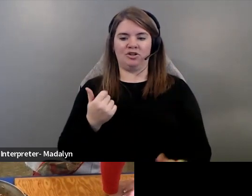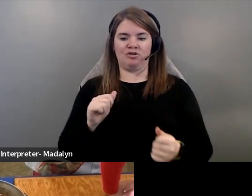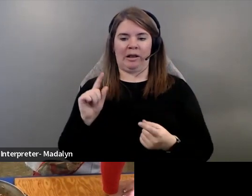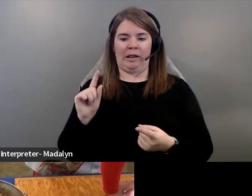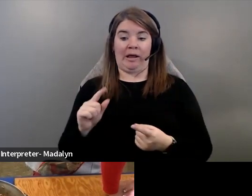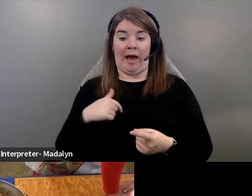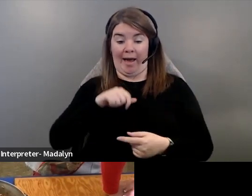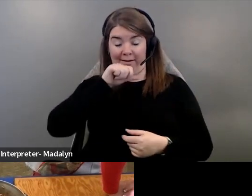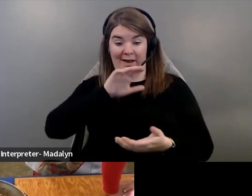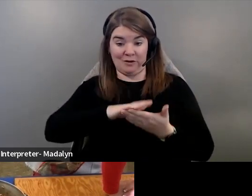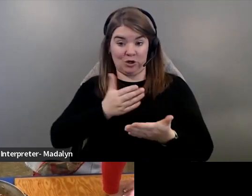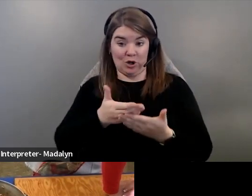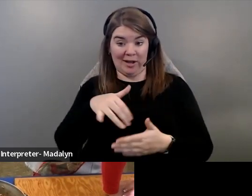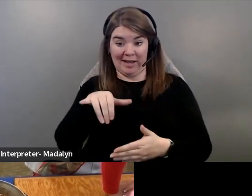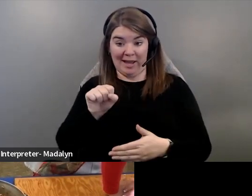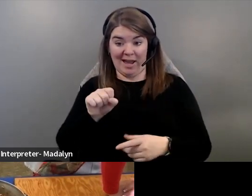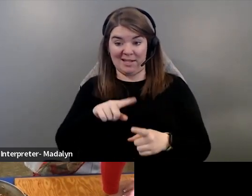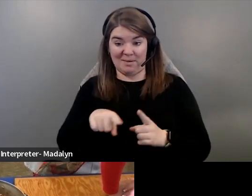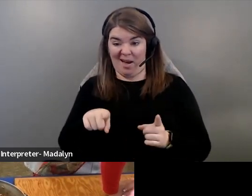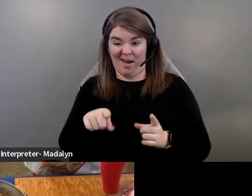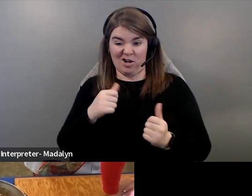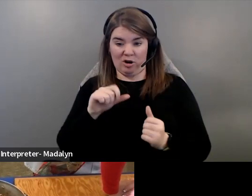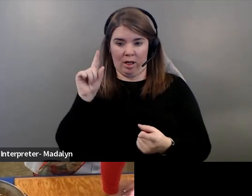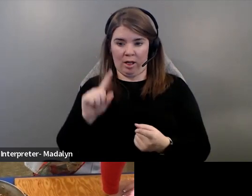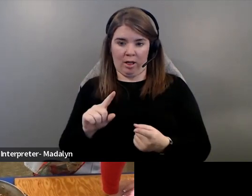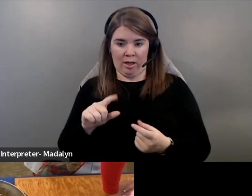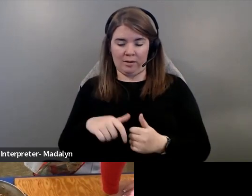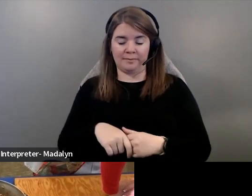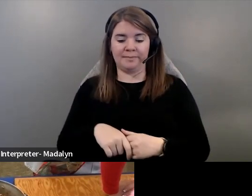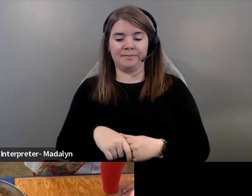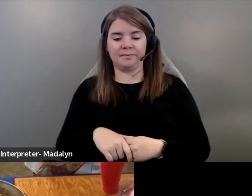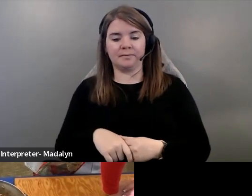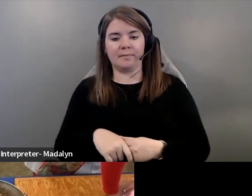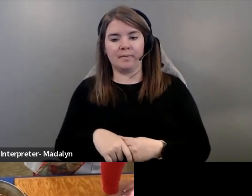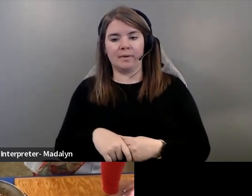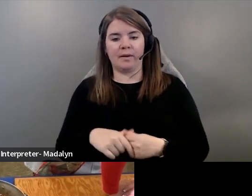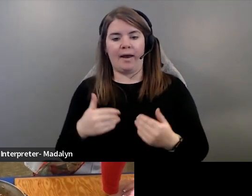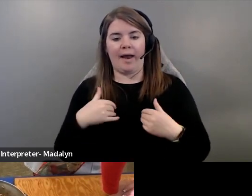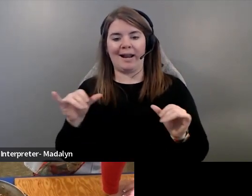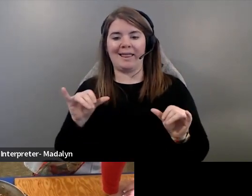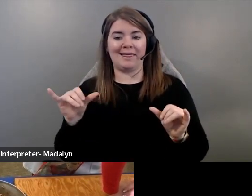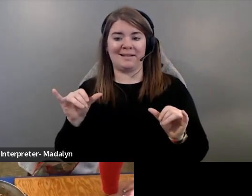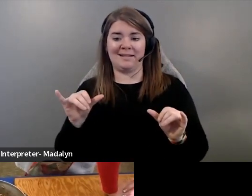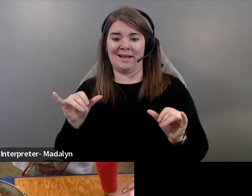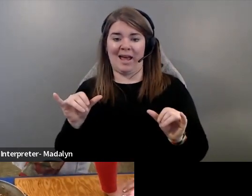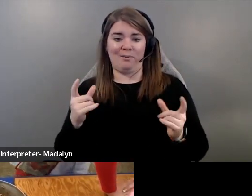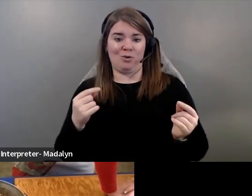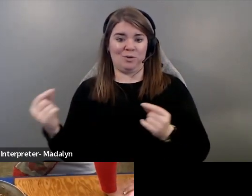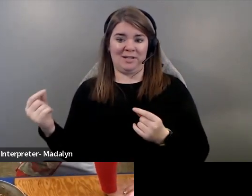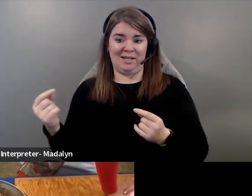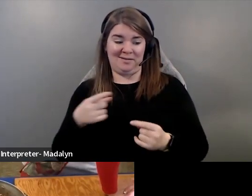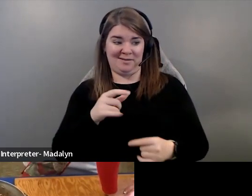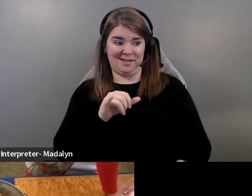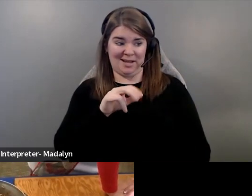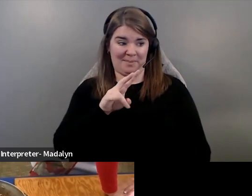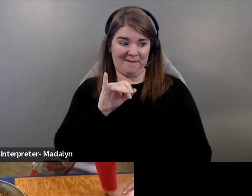cook. So I also developed the same routine Vicki had during the pandemic, only I gained